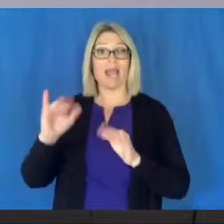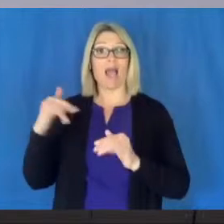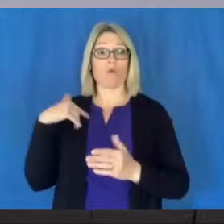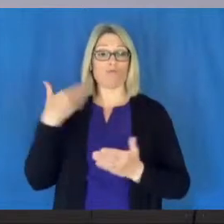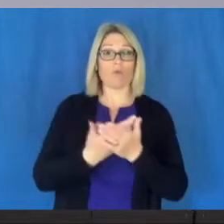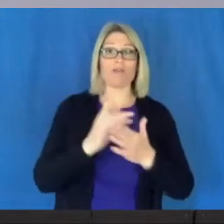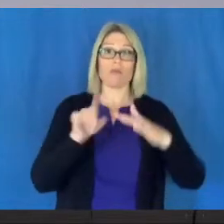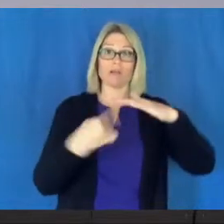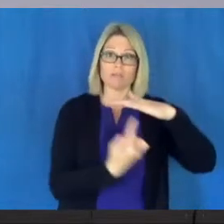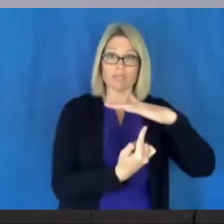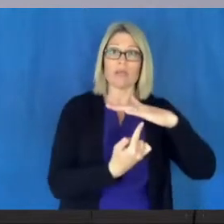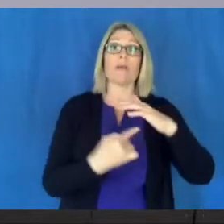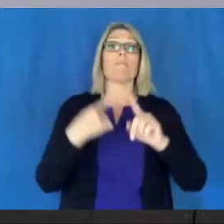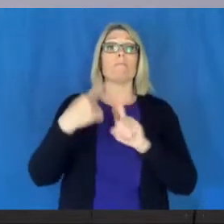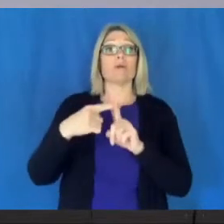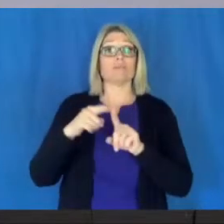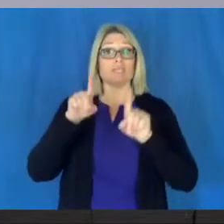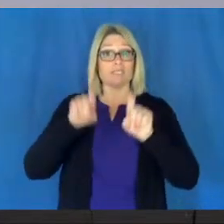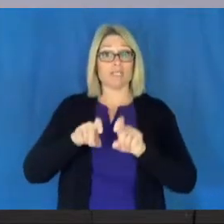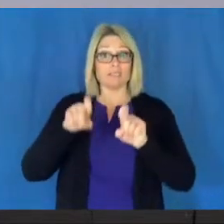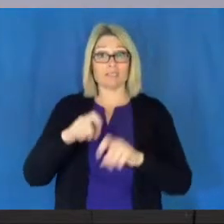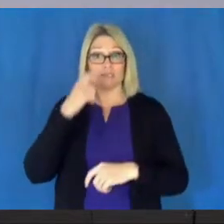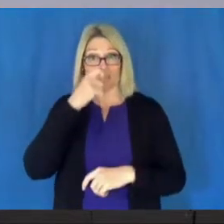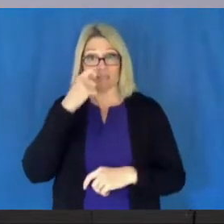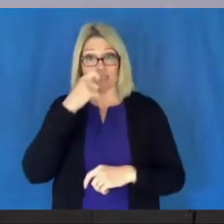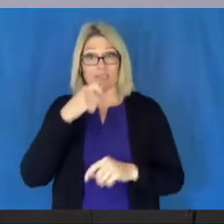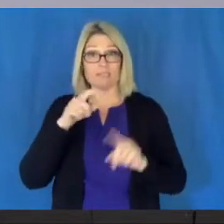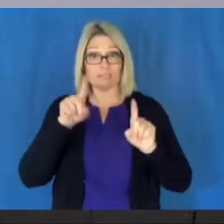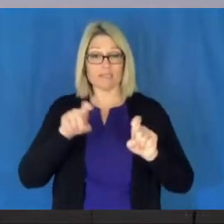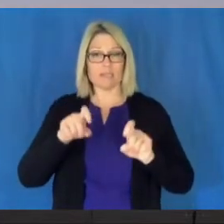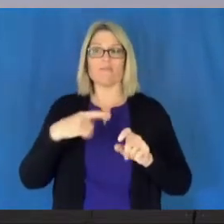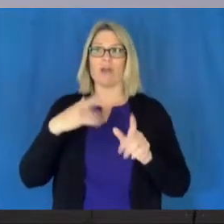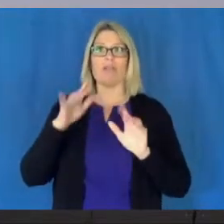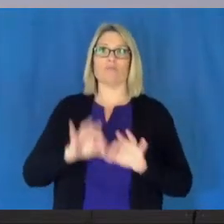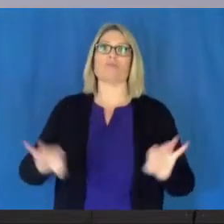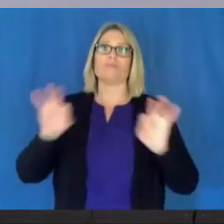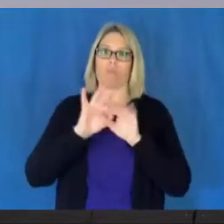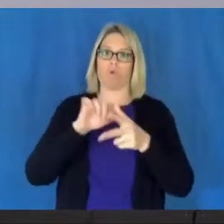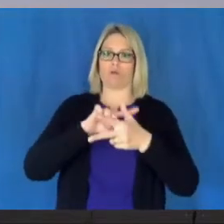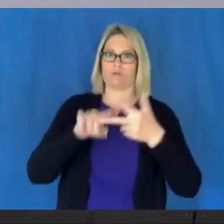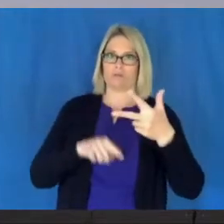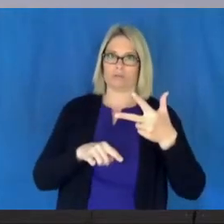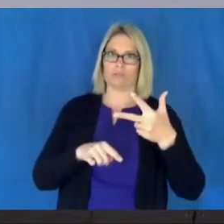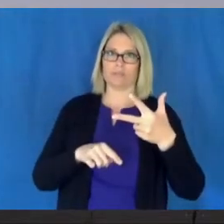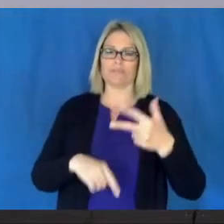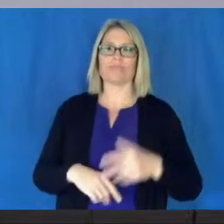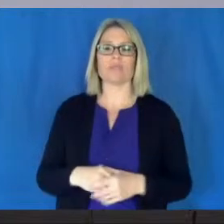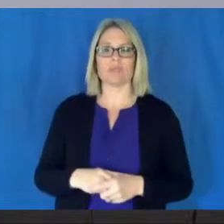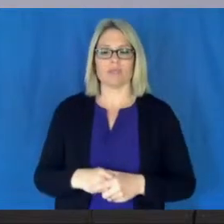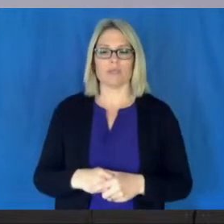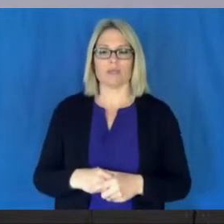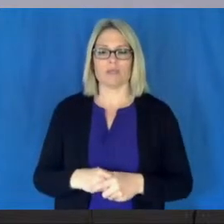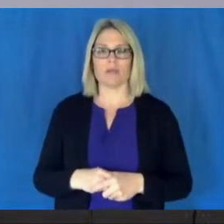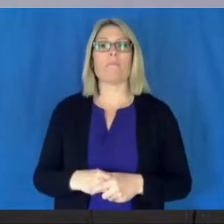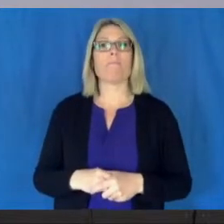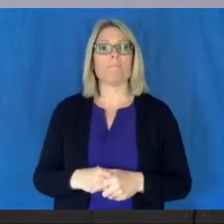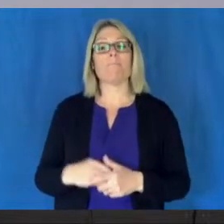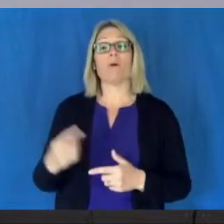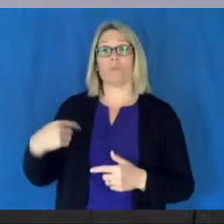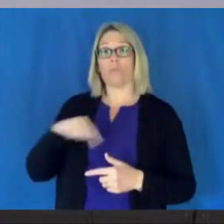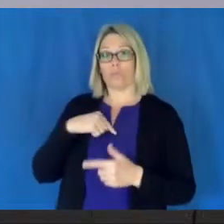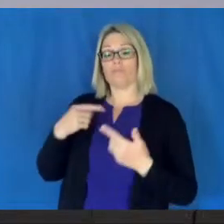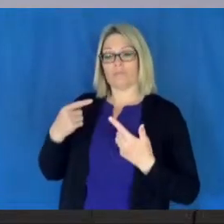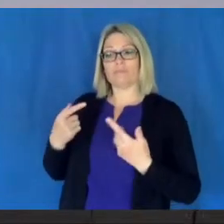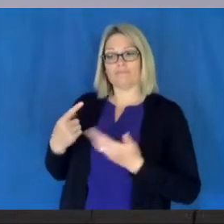That's probably really important. So, but it is something that has been raised in terms